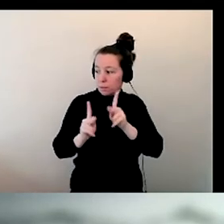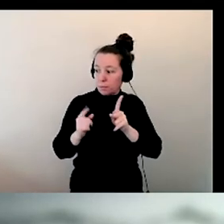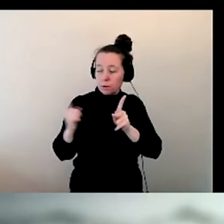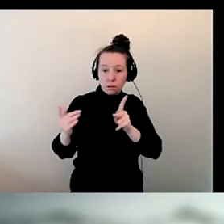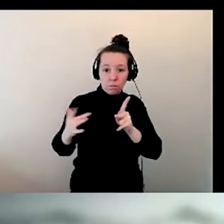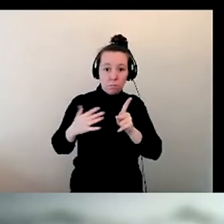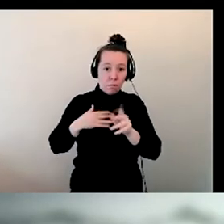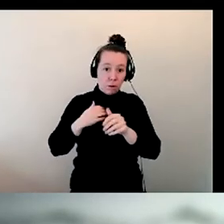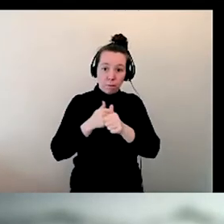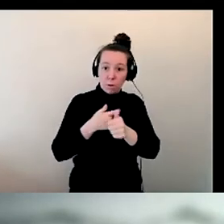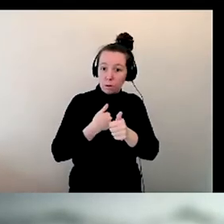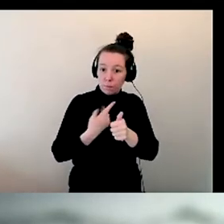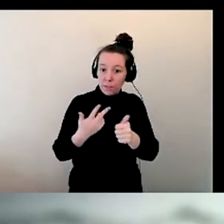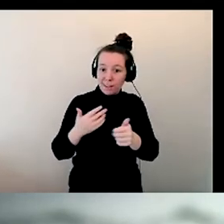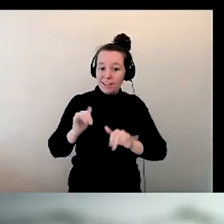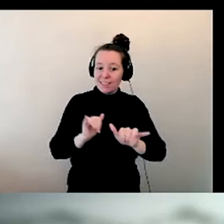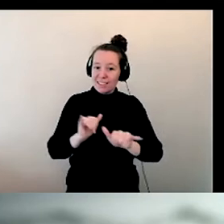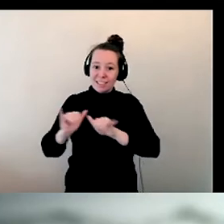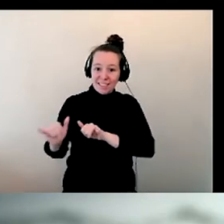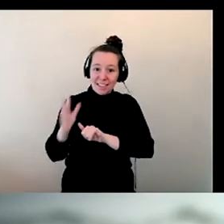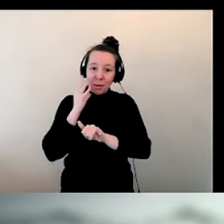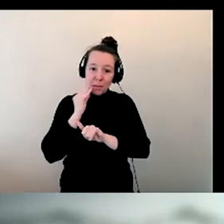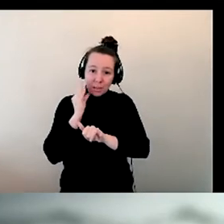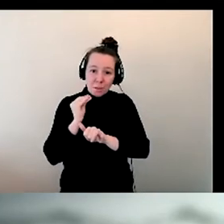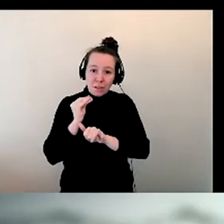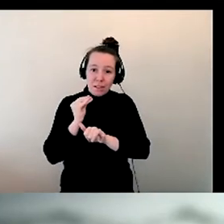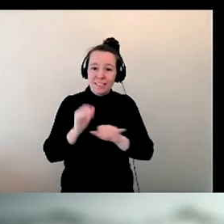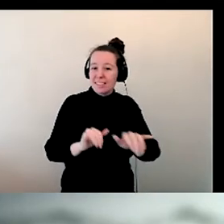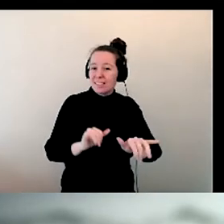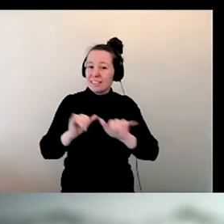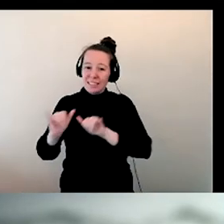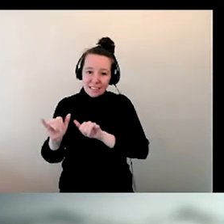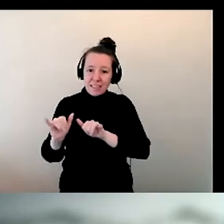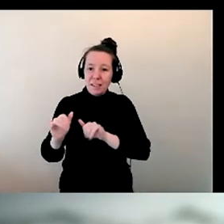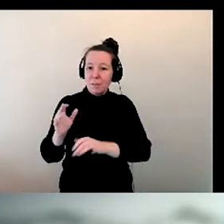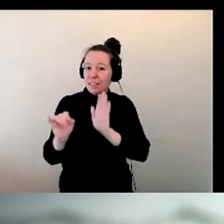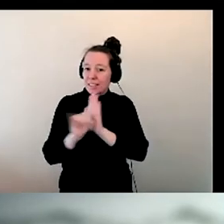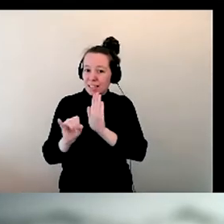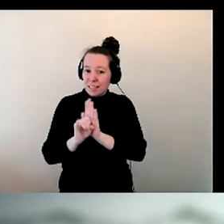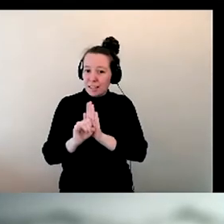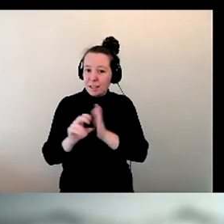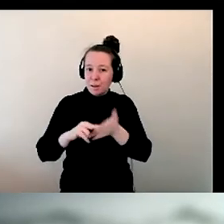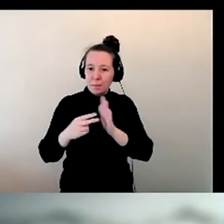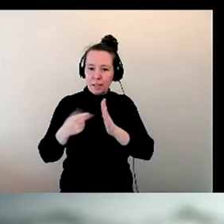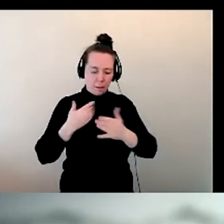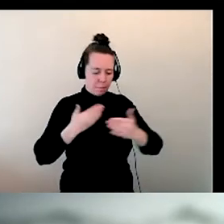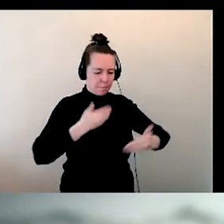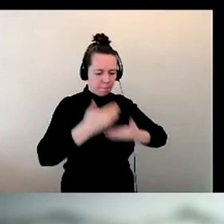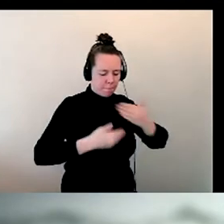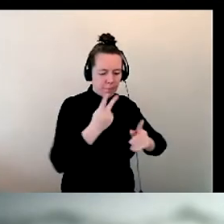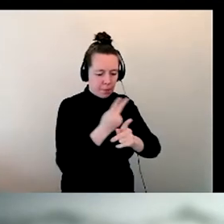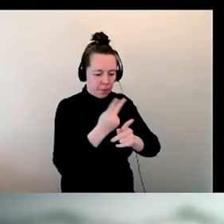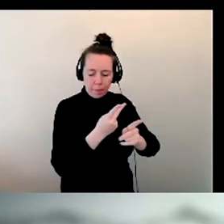and they, something about that just like connects with them. So the opportunities that I go for are the ones that will kind